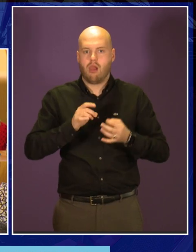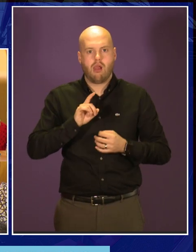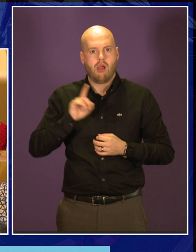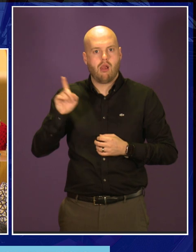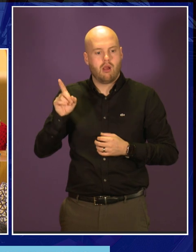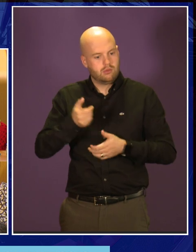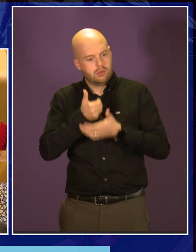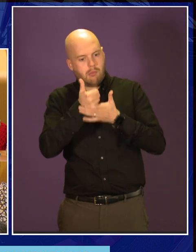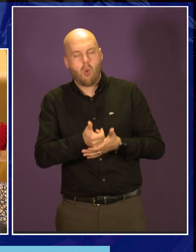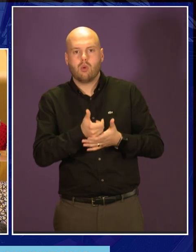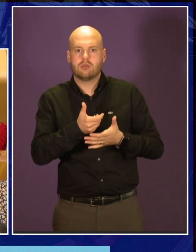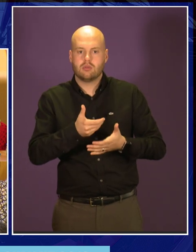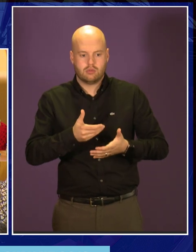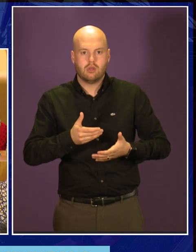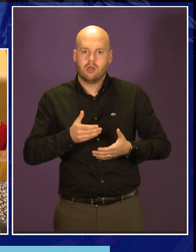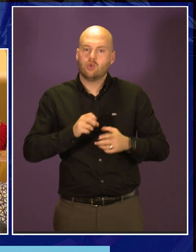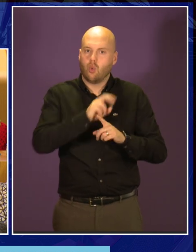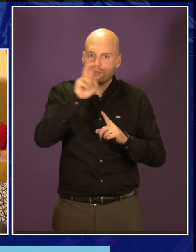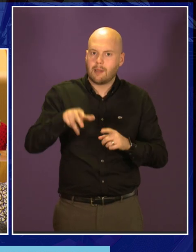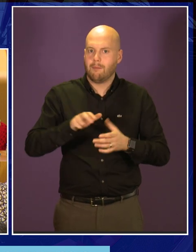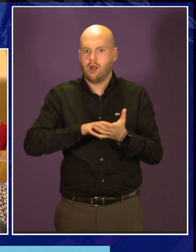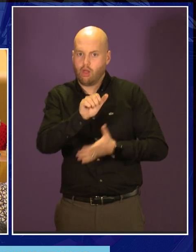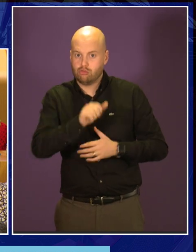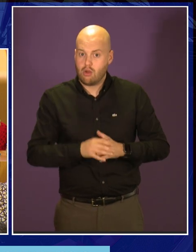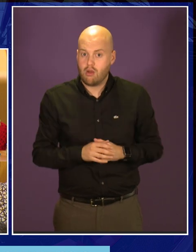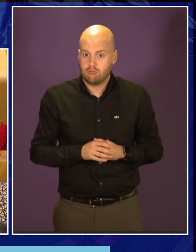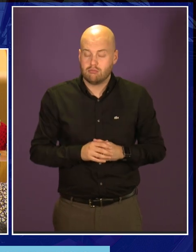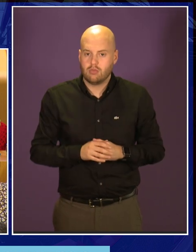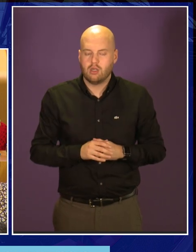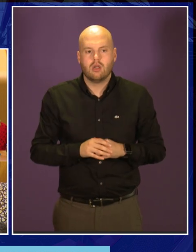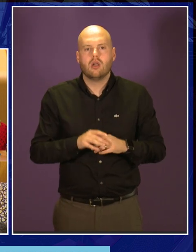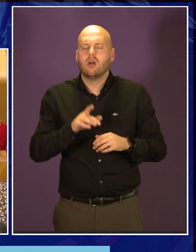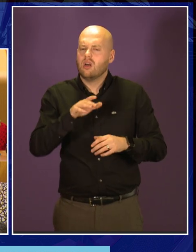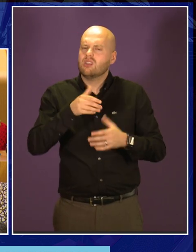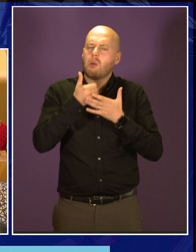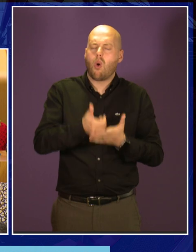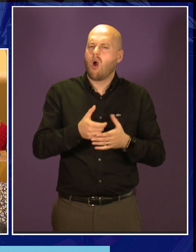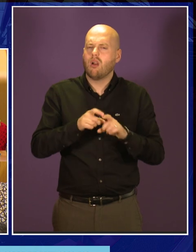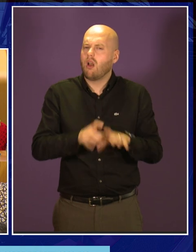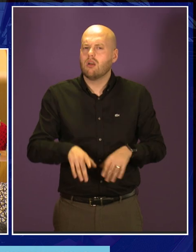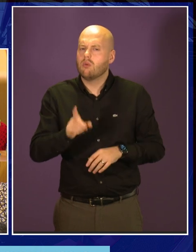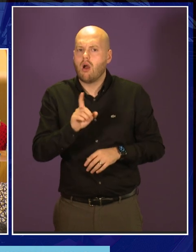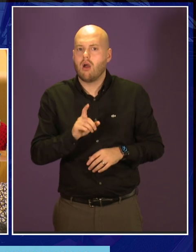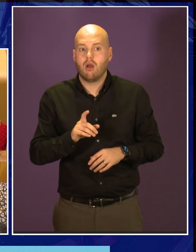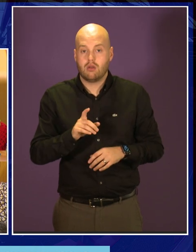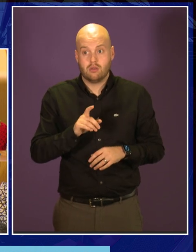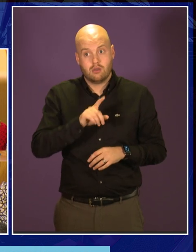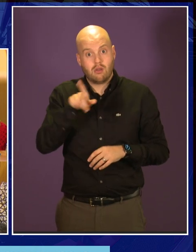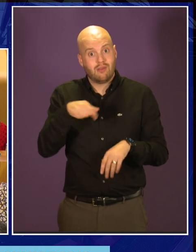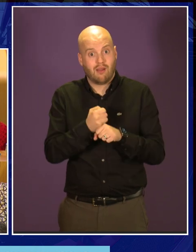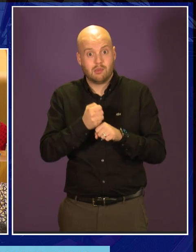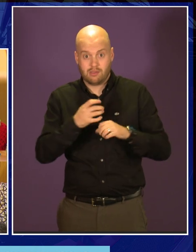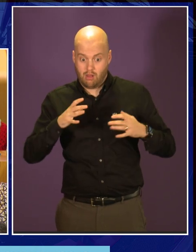the establishment of the infrastructure for tourism and culture. And by that I mean we are moving very quickly to change